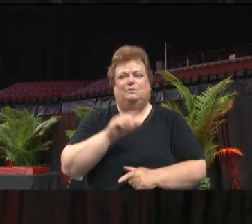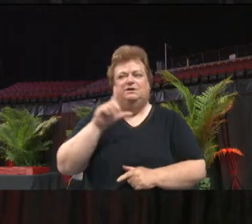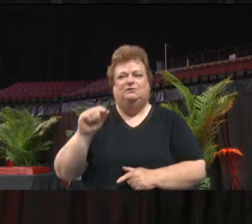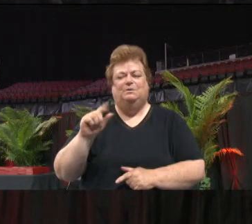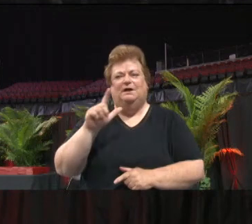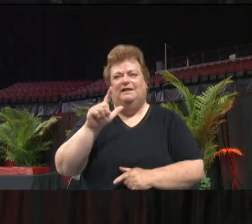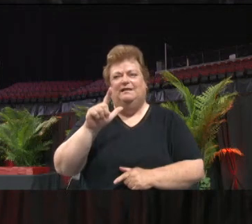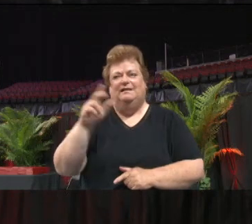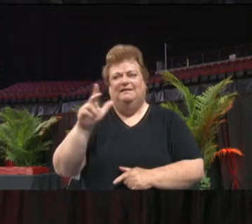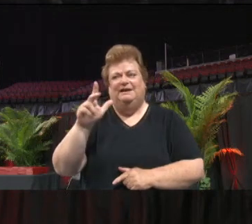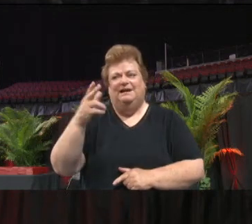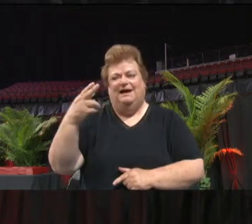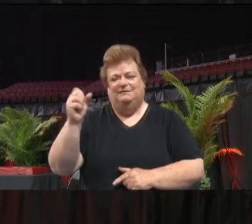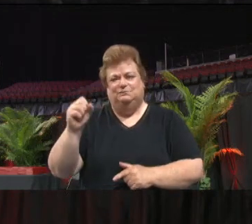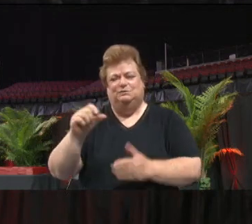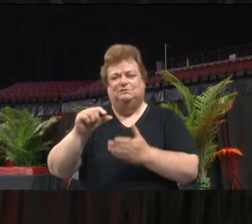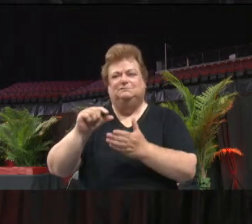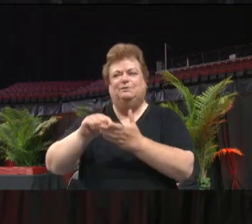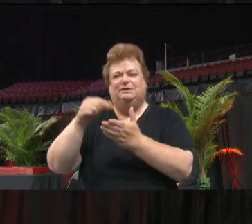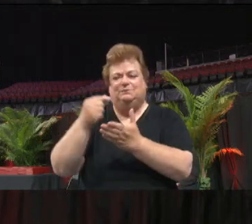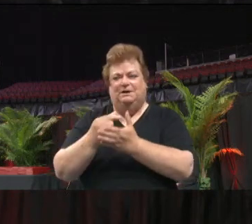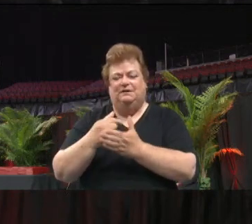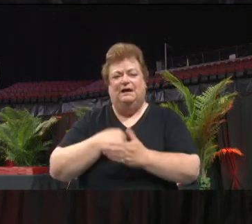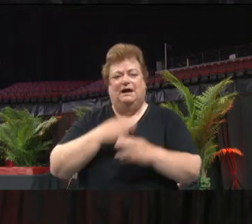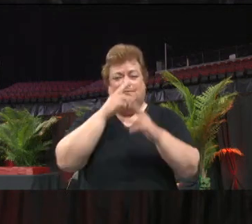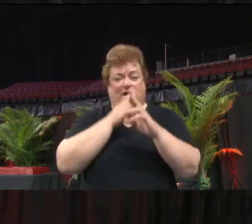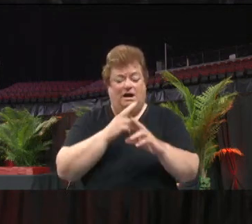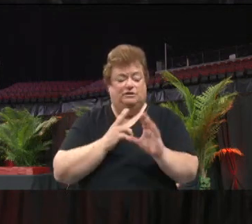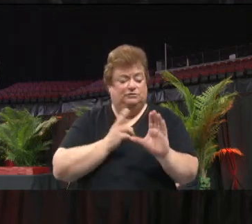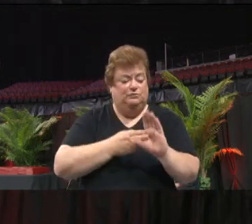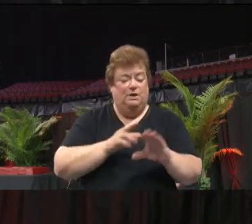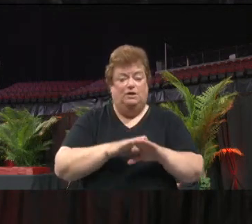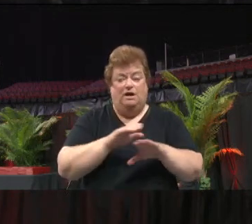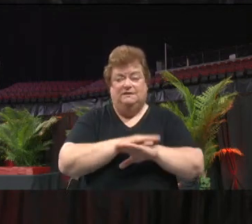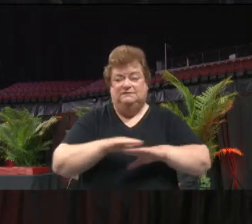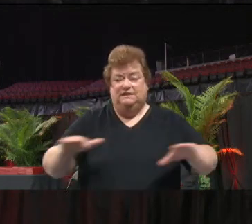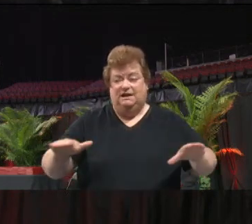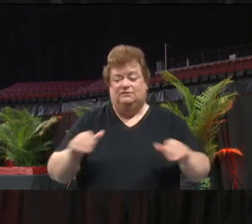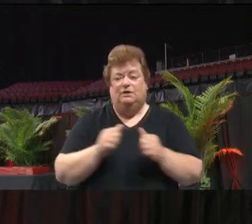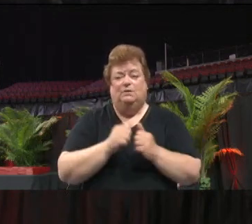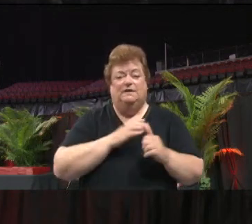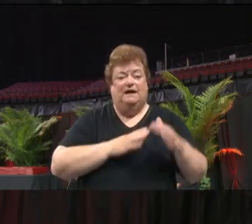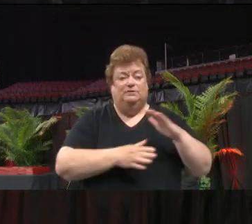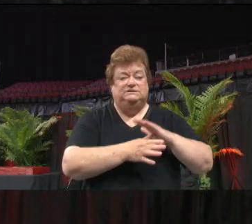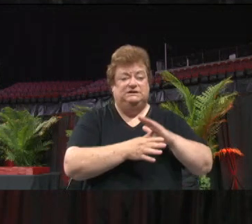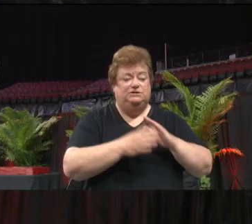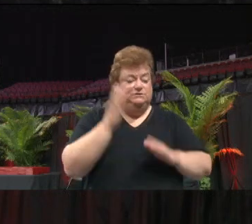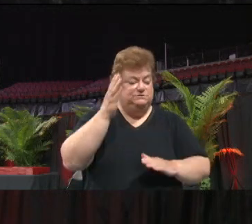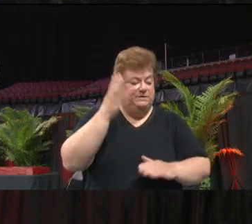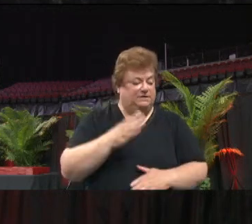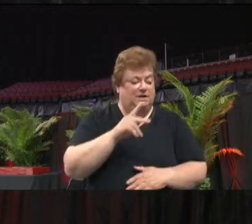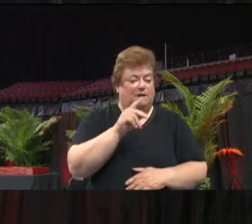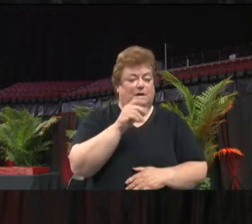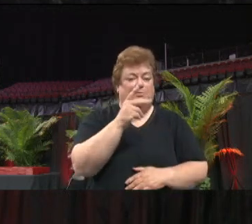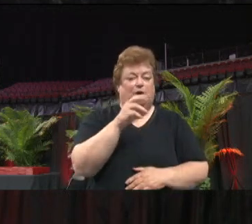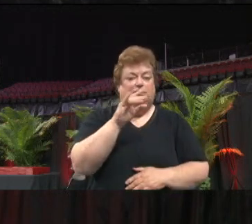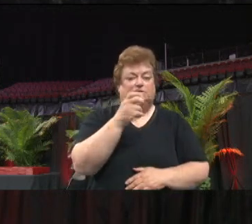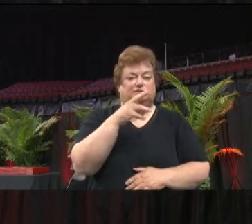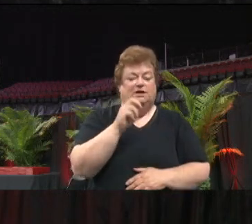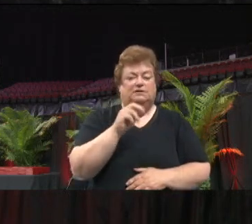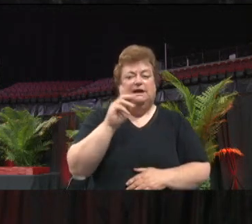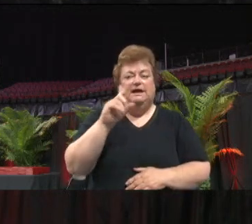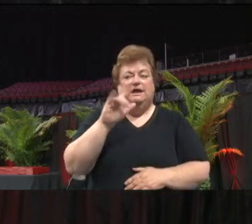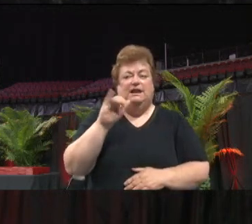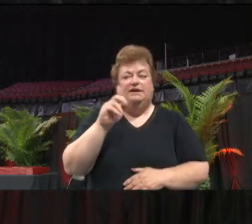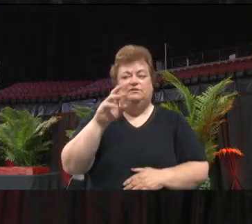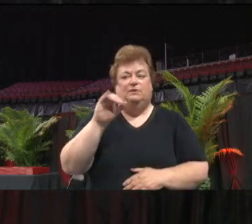Lincoln High commencement. I'm honored to be joined on stage by our senior speakers, Parker Johnson, Elijah